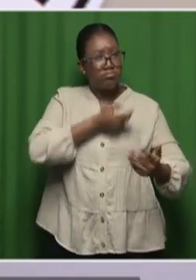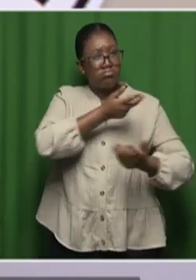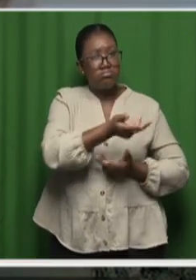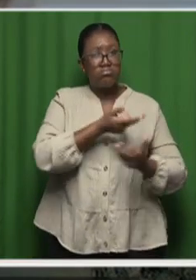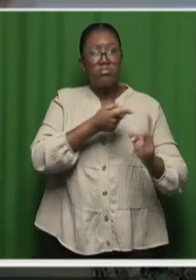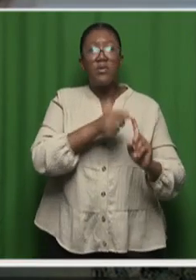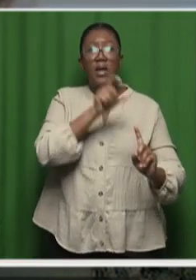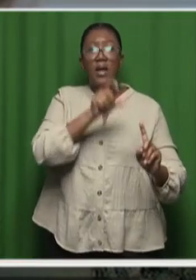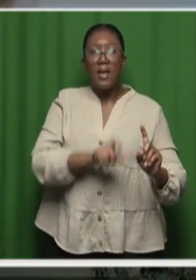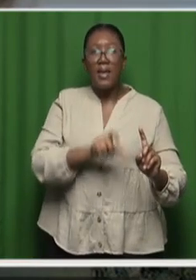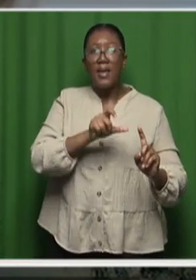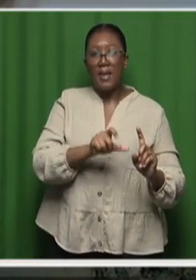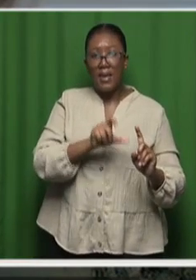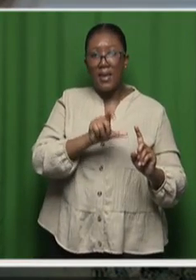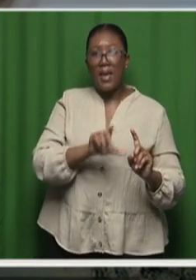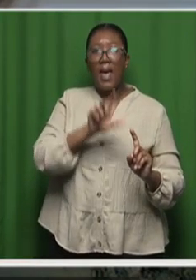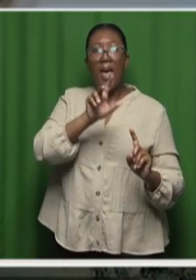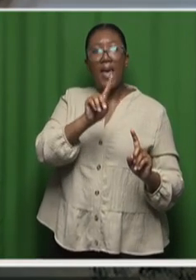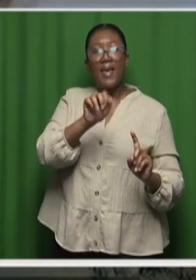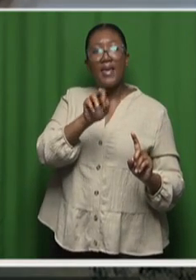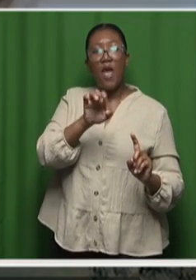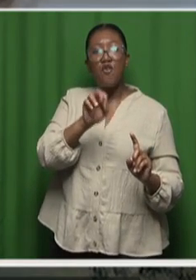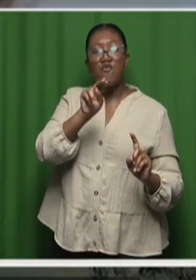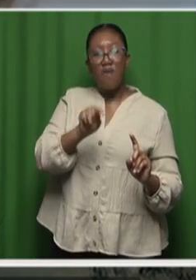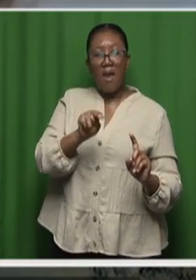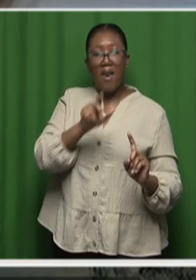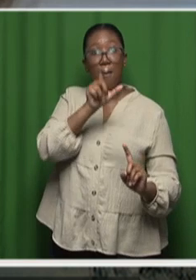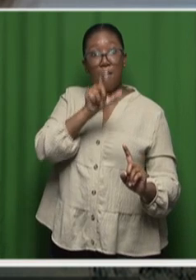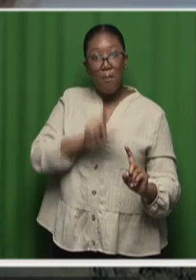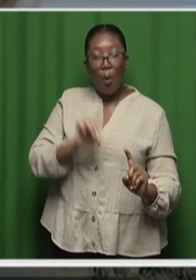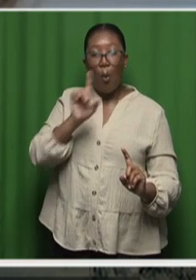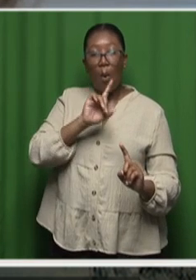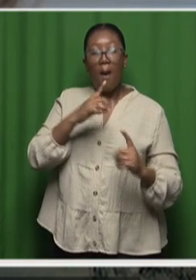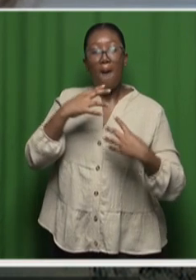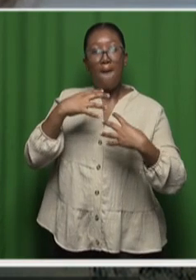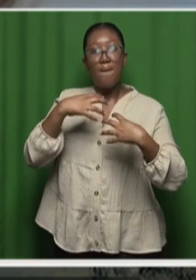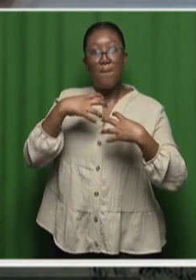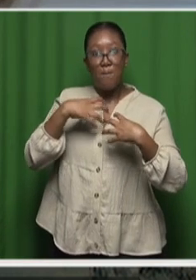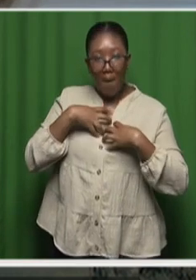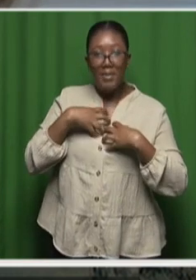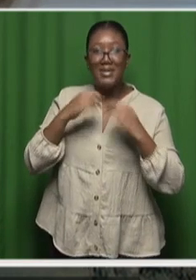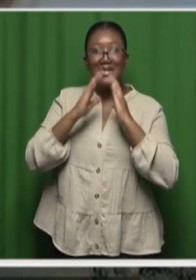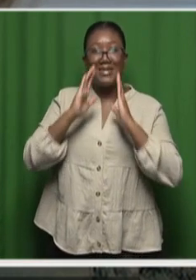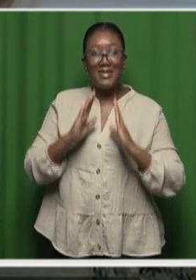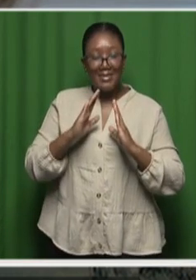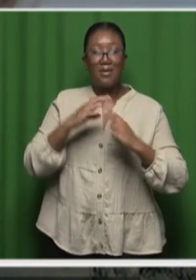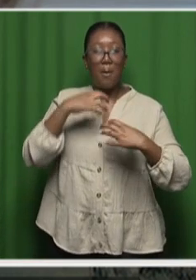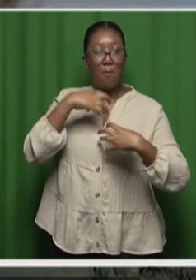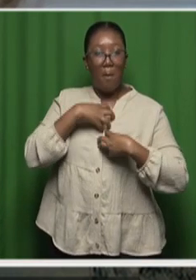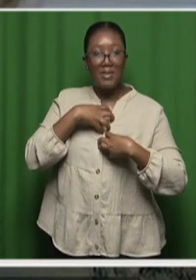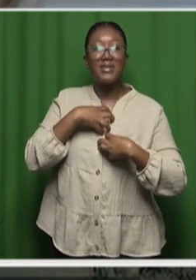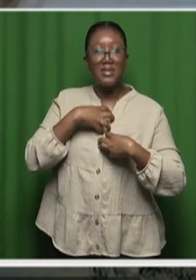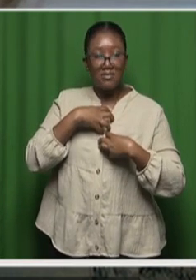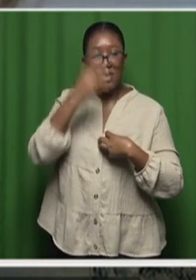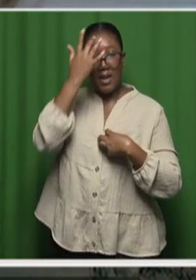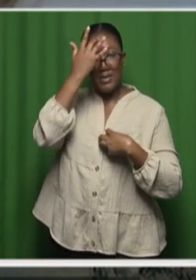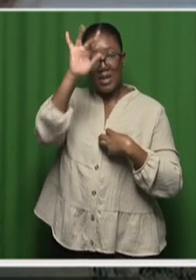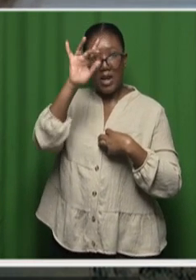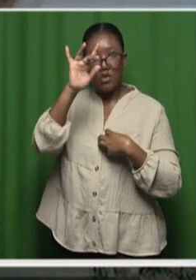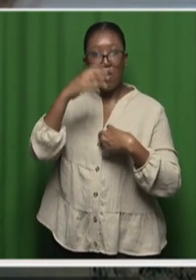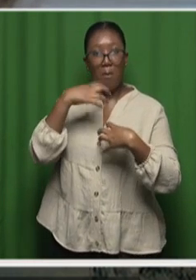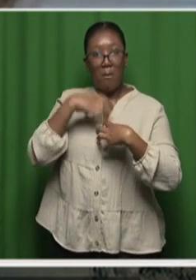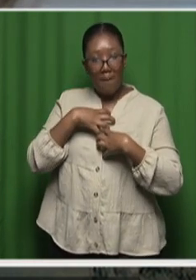Karen Kitchen. She is an intellectual property attorney that will join us here